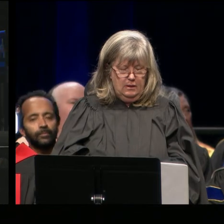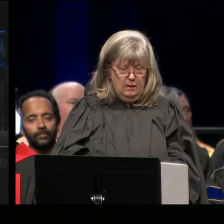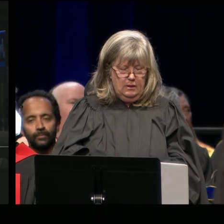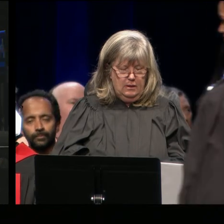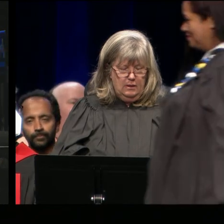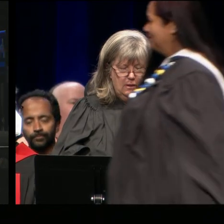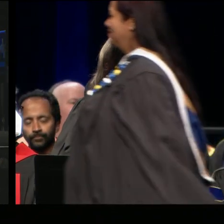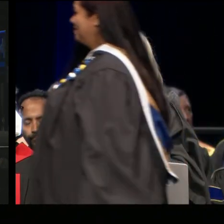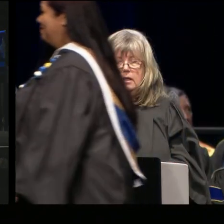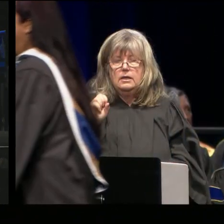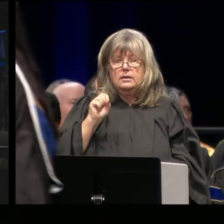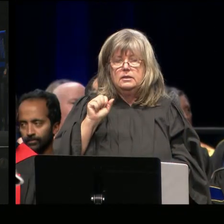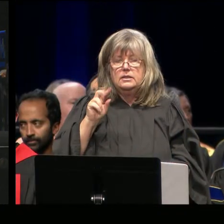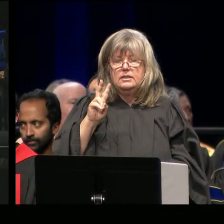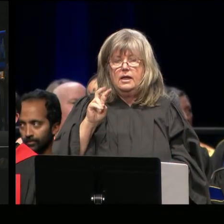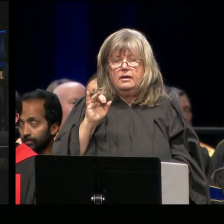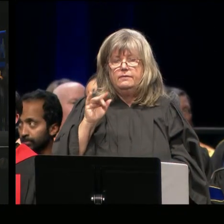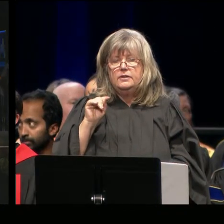Savitri Sinanen.